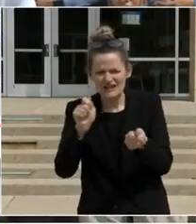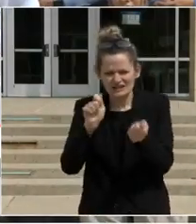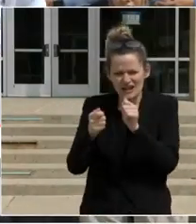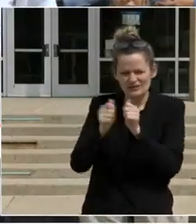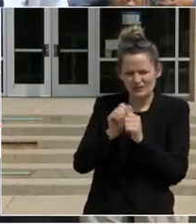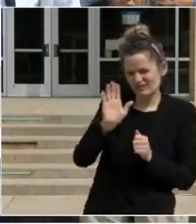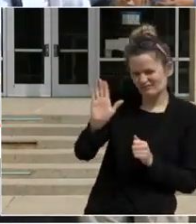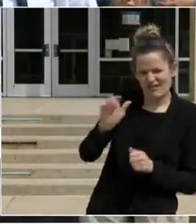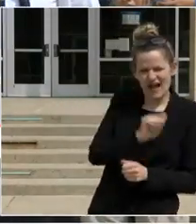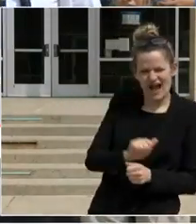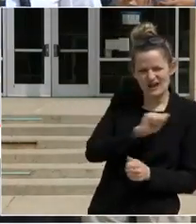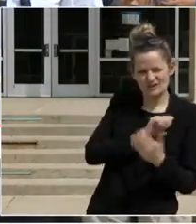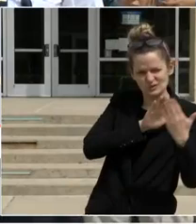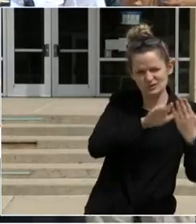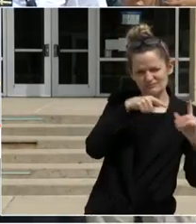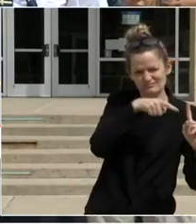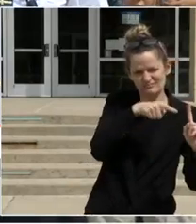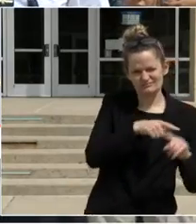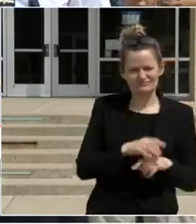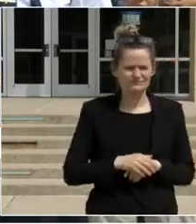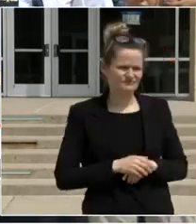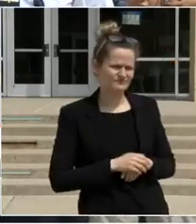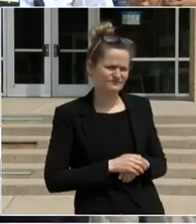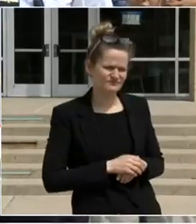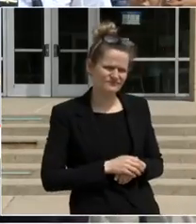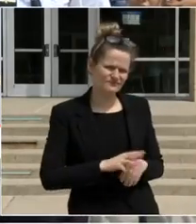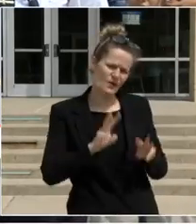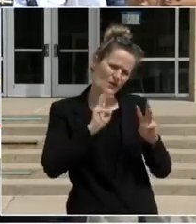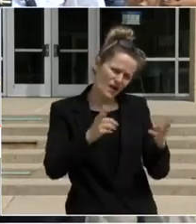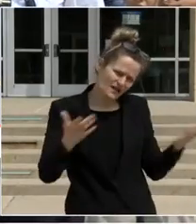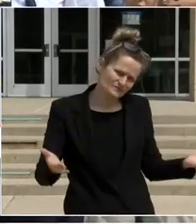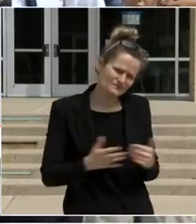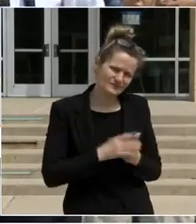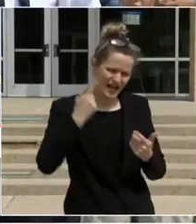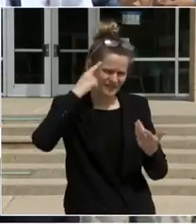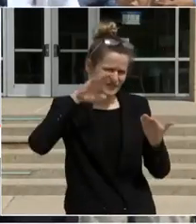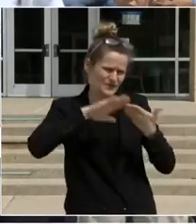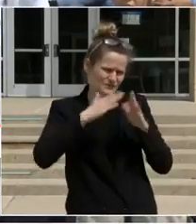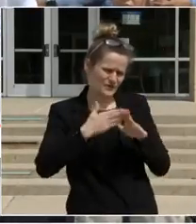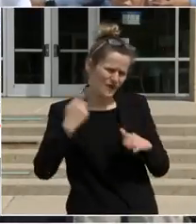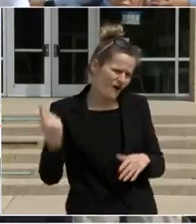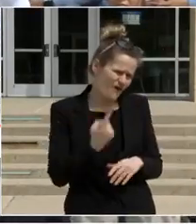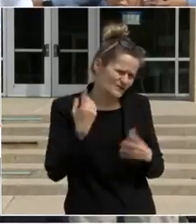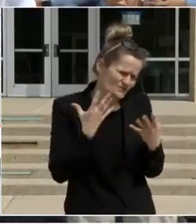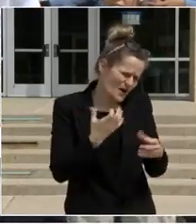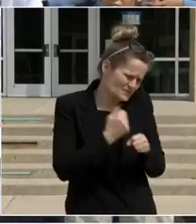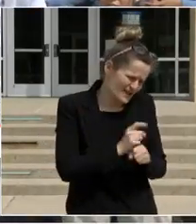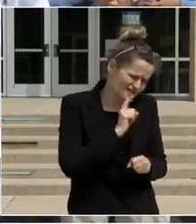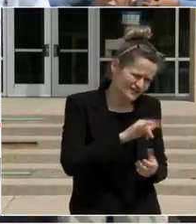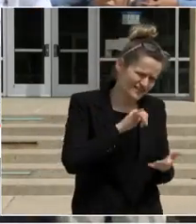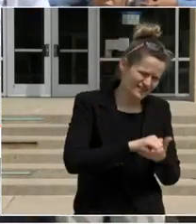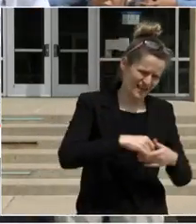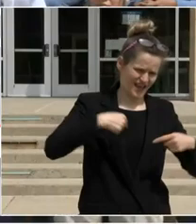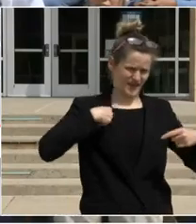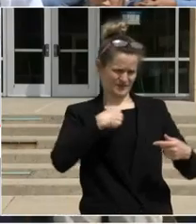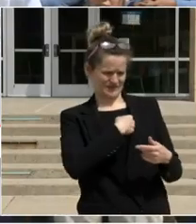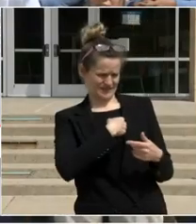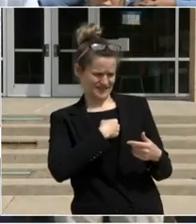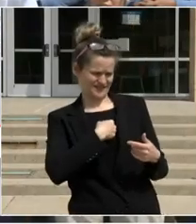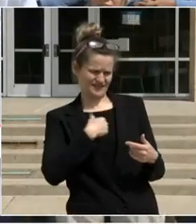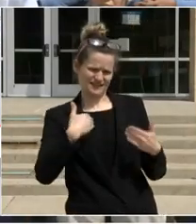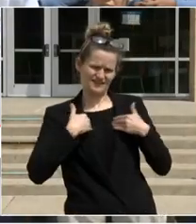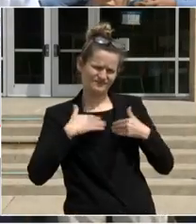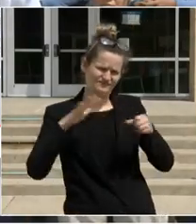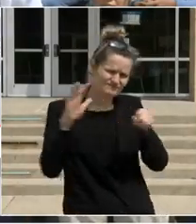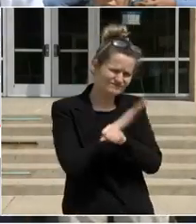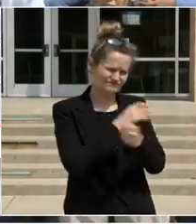I think the community has always wanted to make sure that we had fully funded